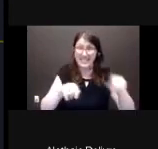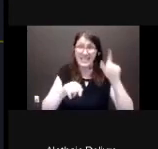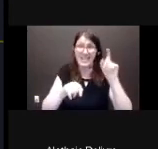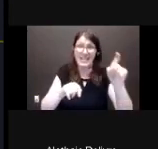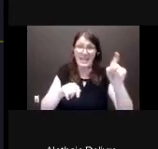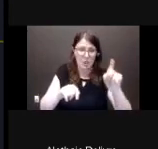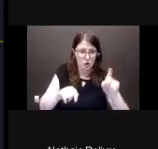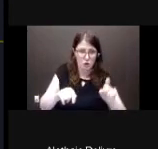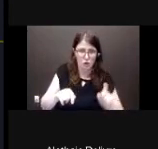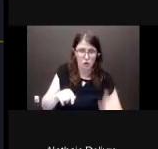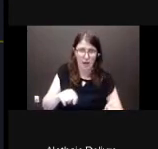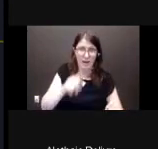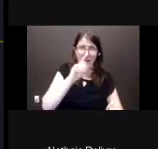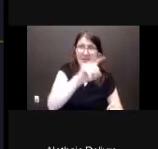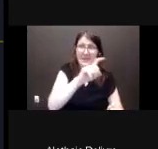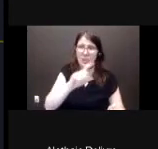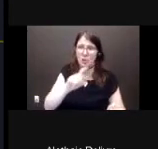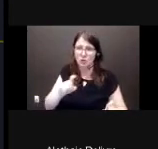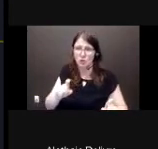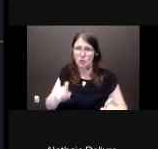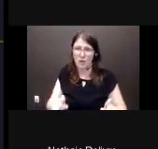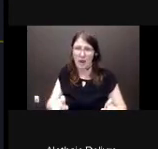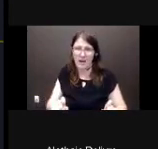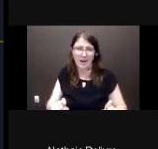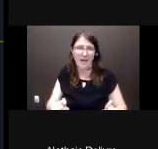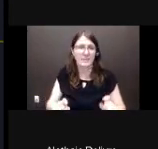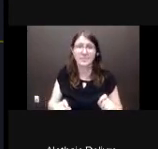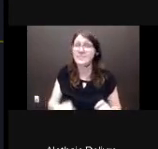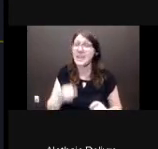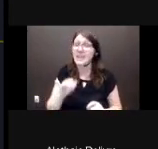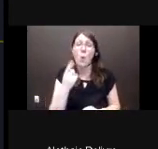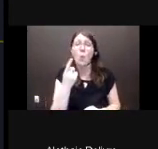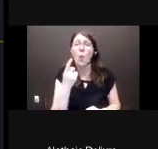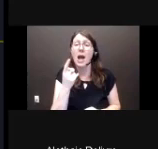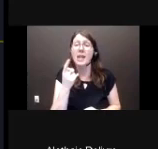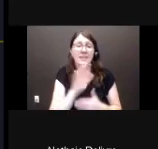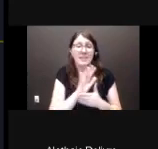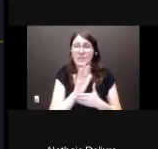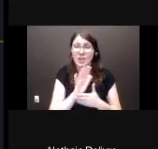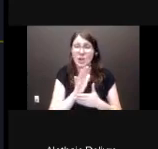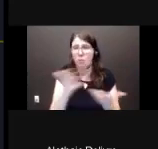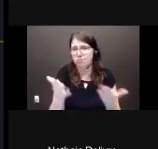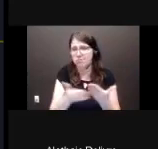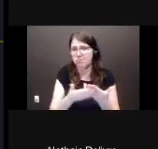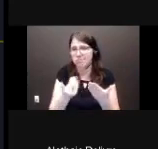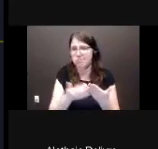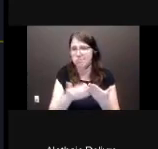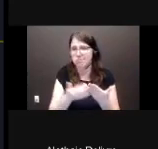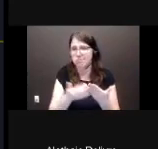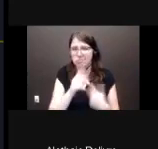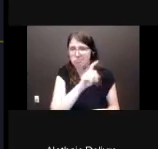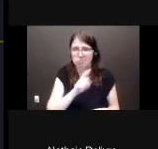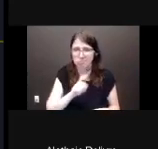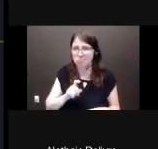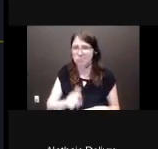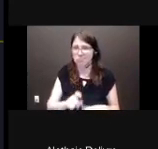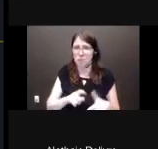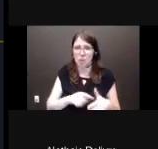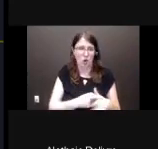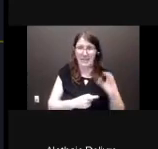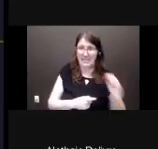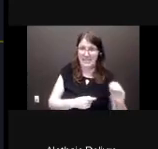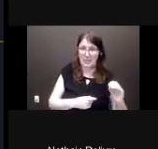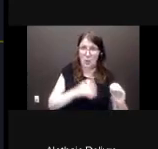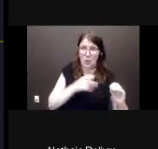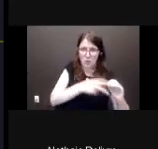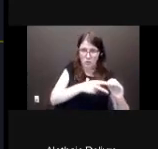kind of start sequencing your video. So if you only have 1 recording, it's very easy. You just drag it and start it from the 0, and that's it.